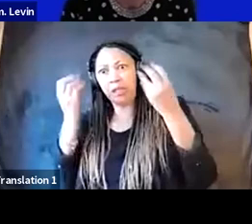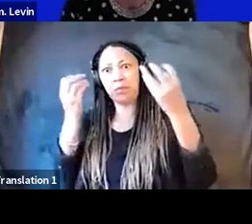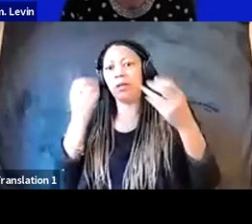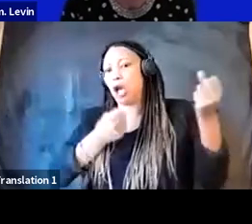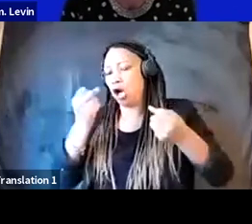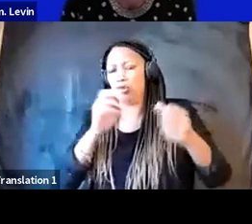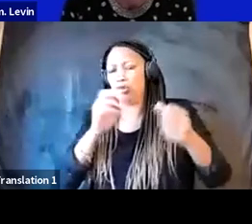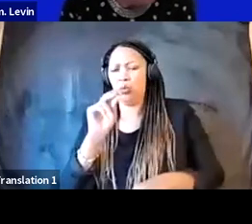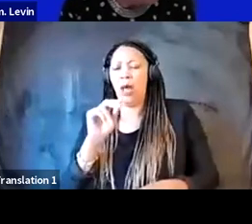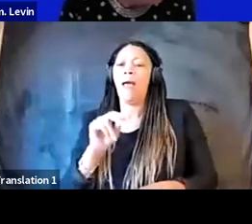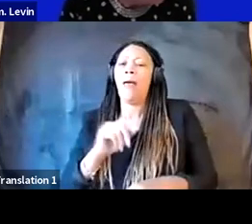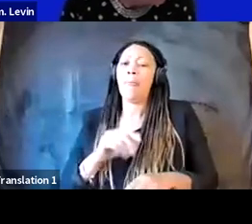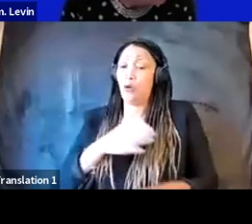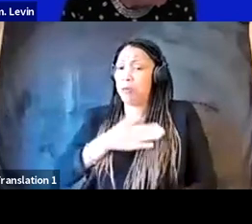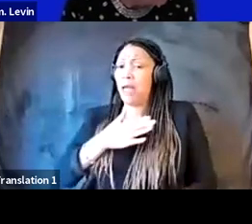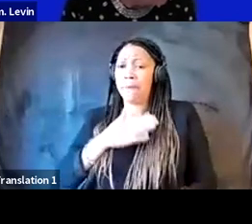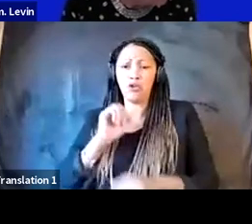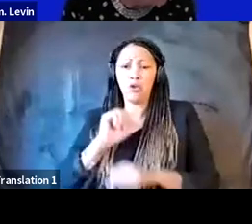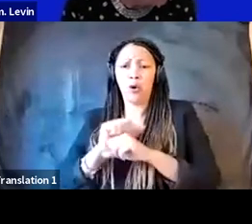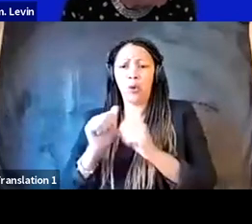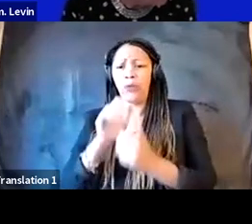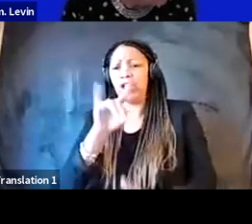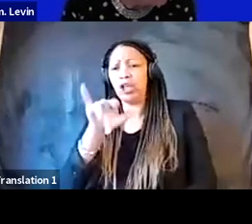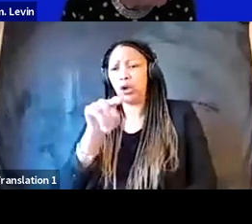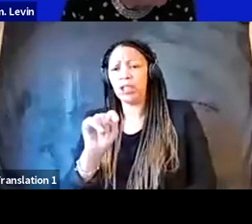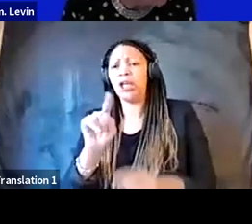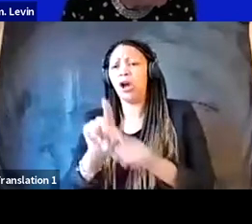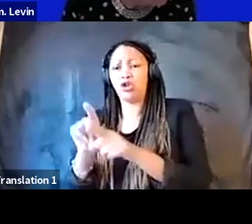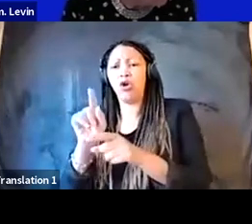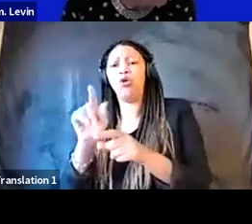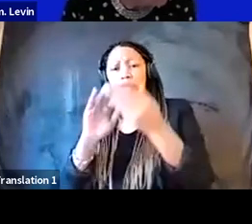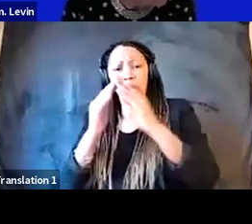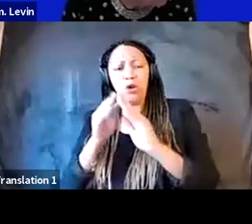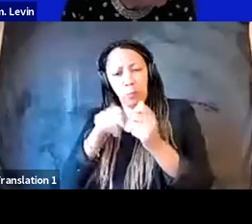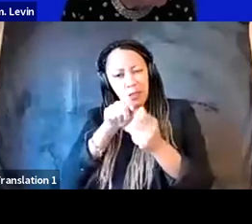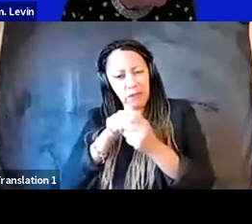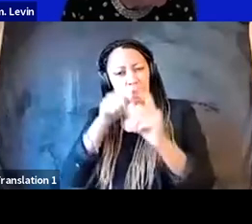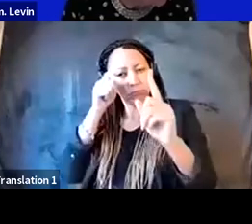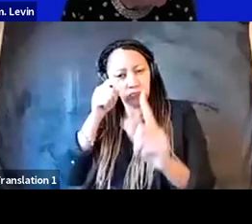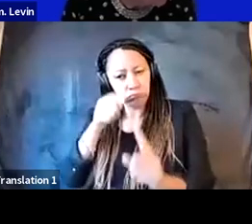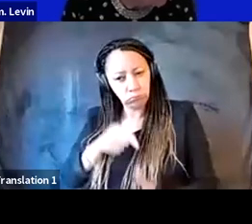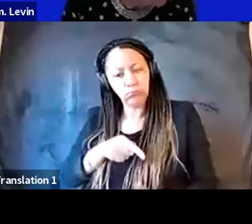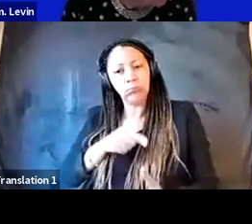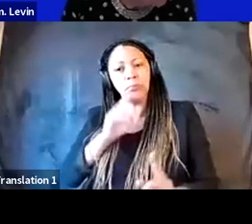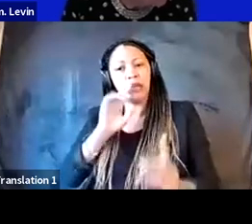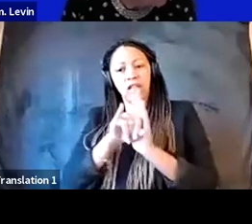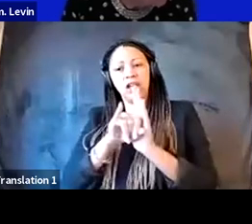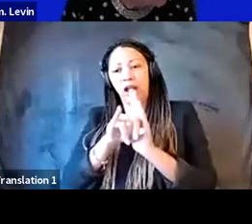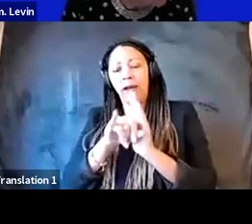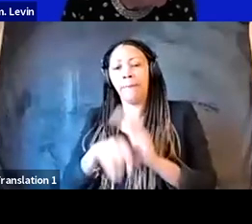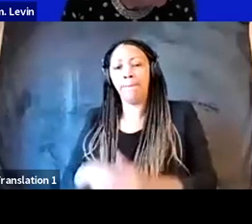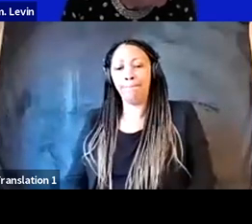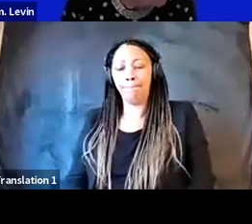So we would be happy to work with DOT and the community on specific issues that are identified. I don't know that a